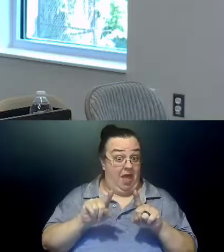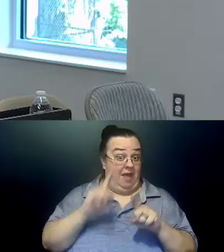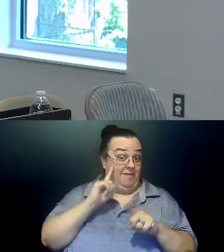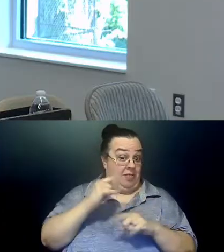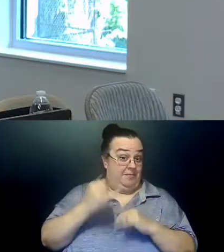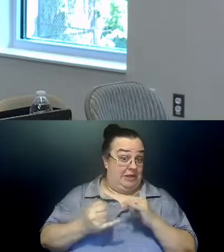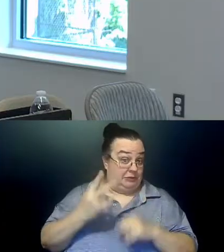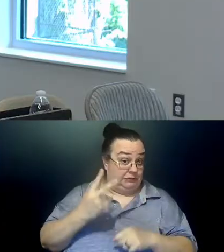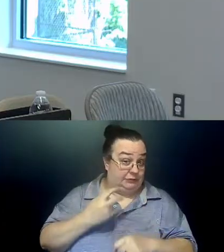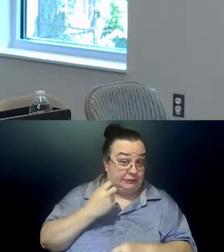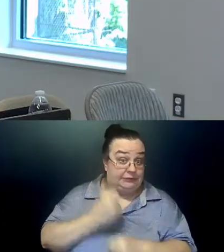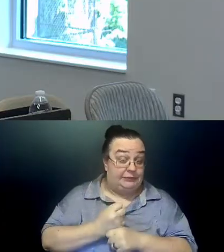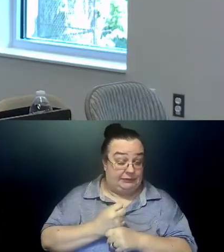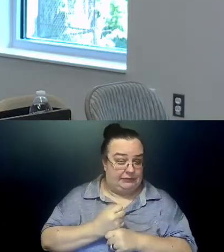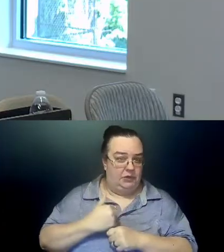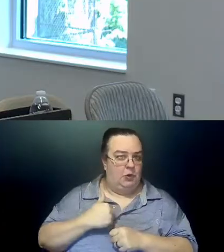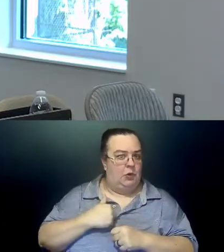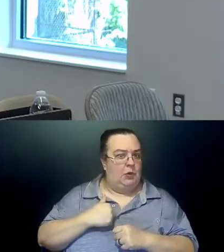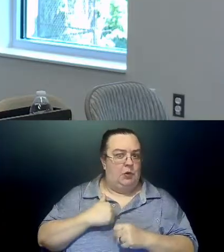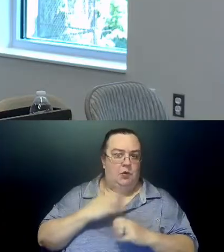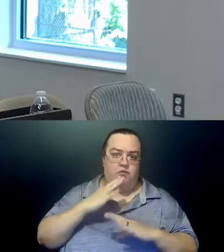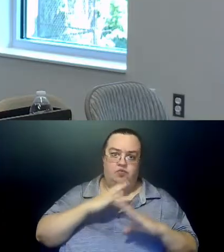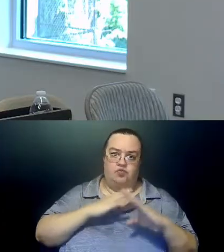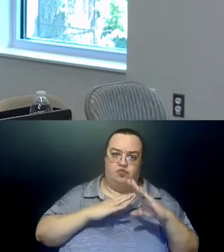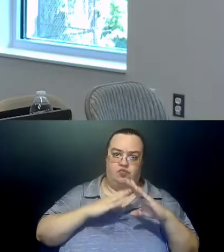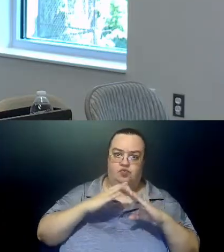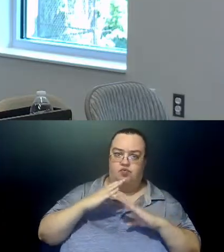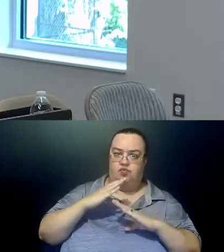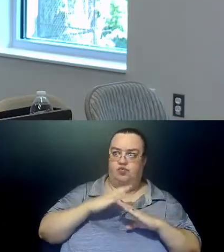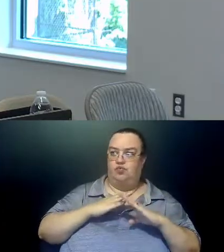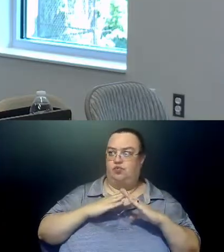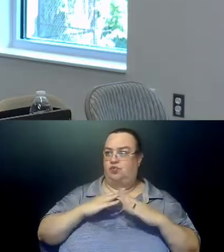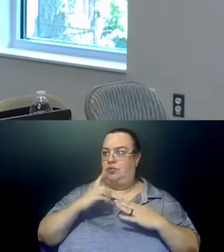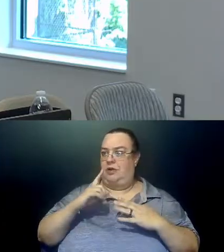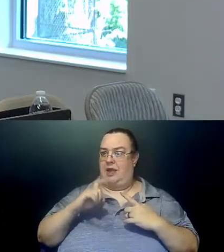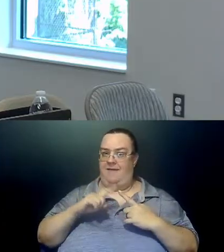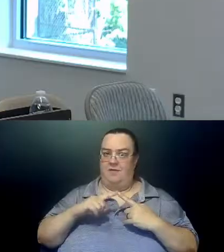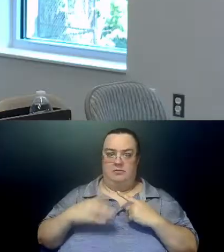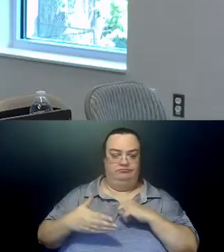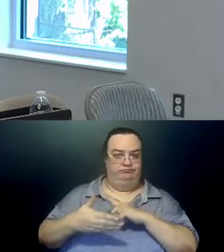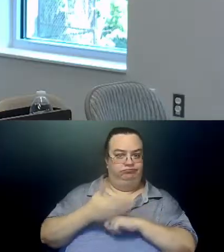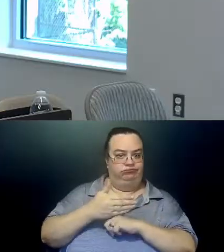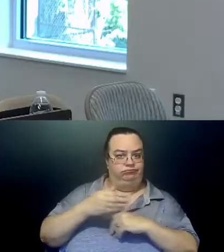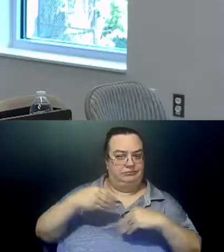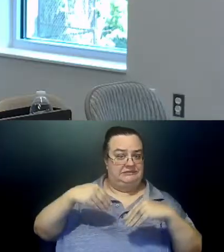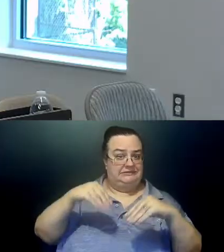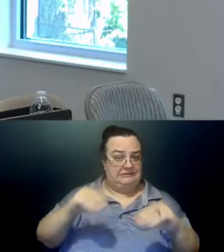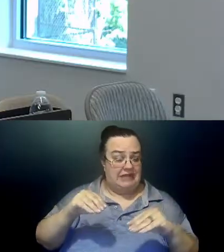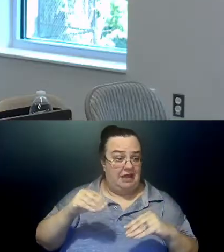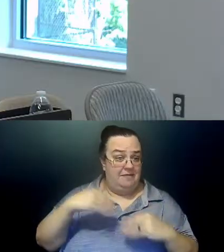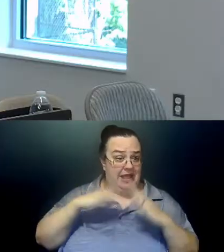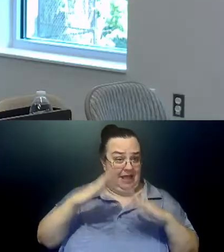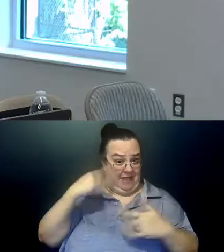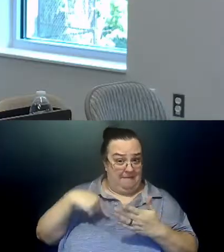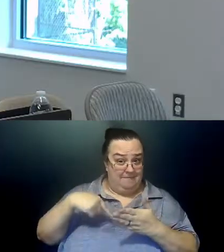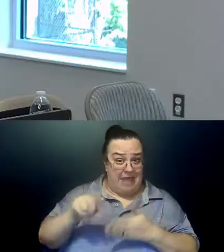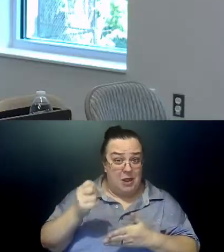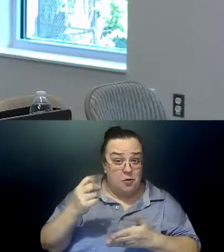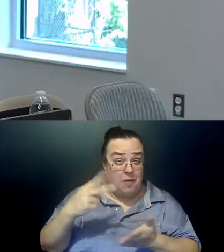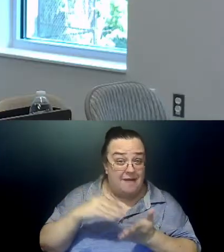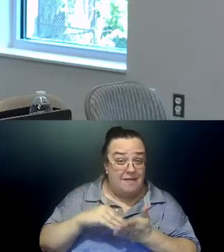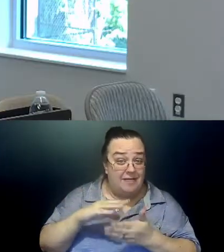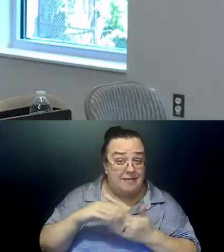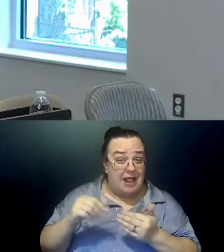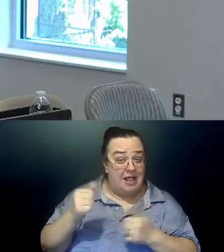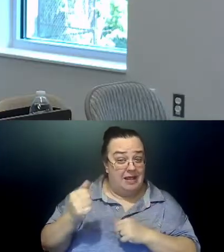have been worrying about having to sell my house because I pay $12,000 in taxes,